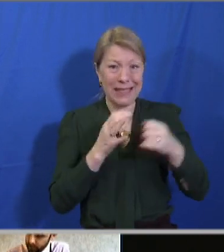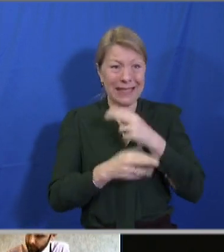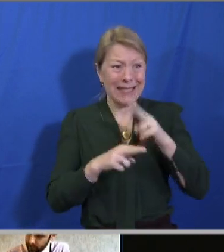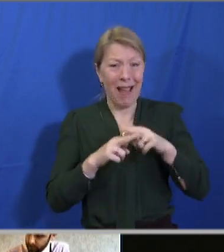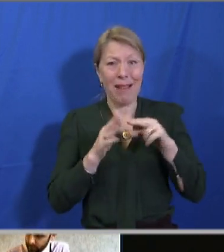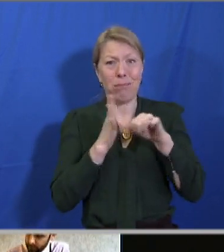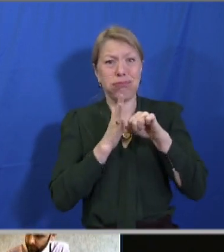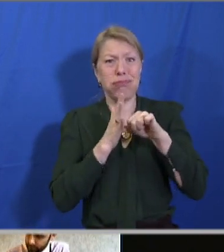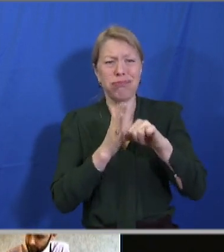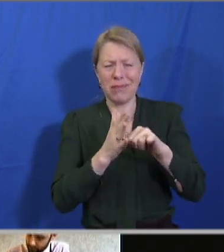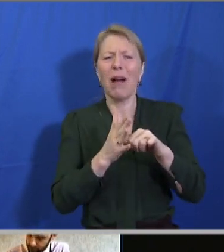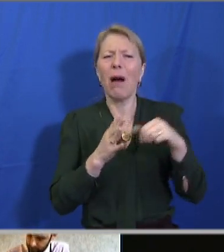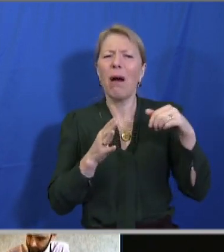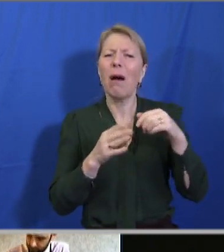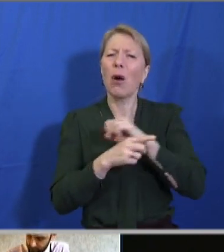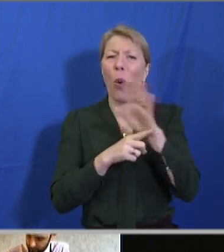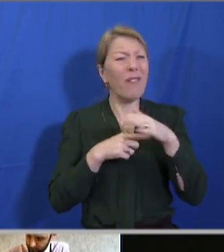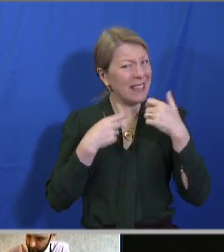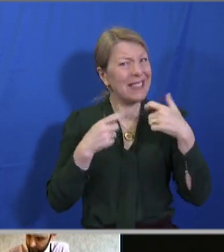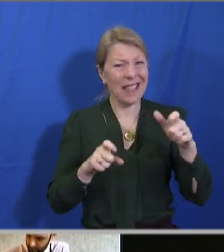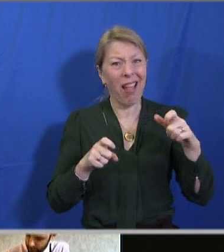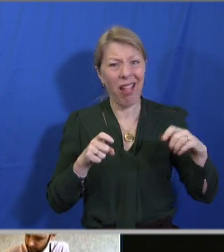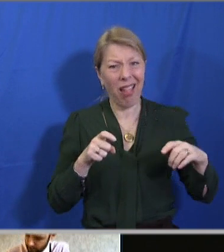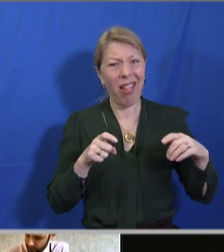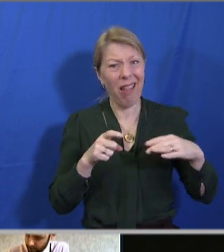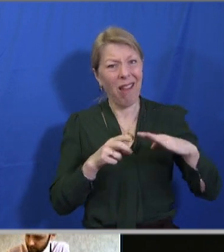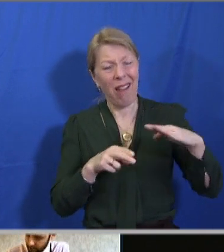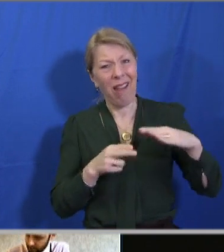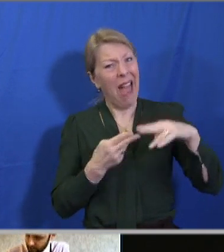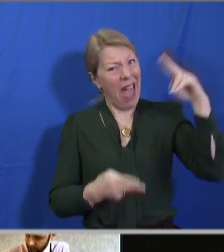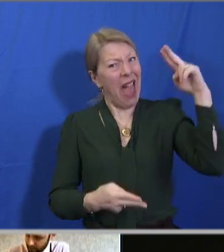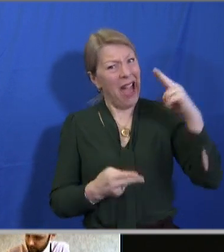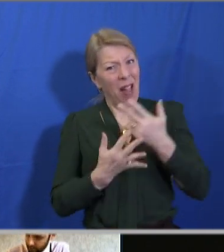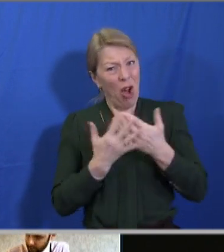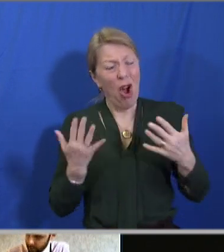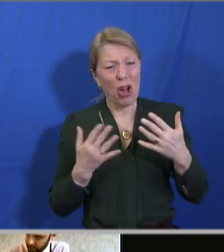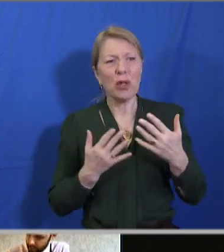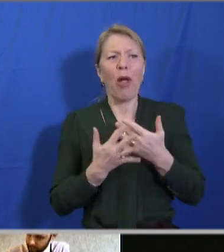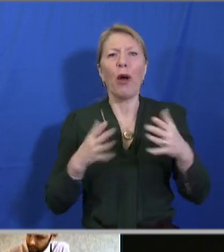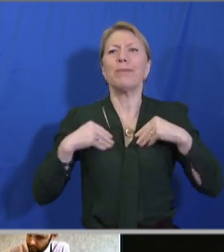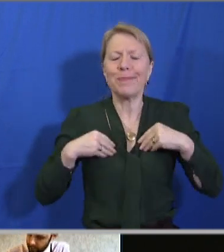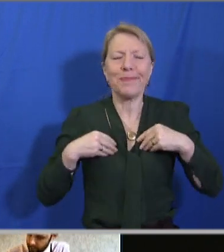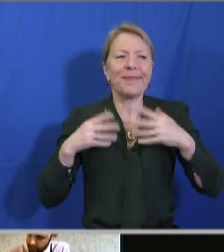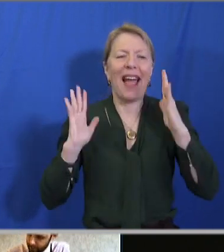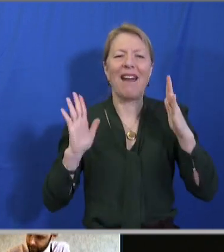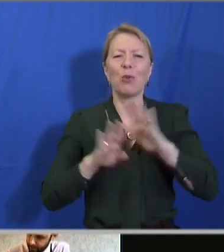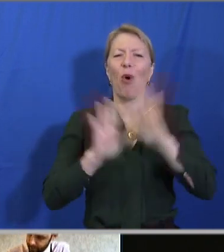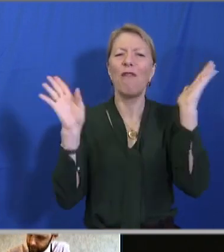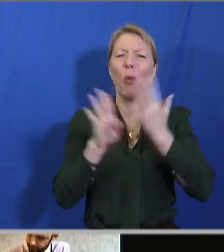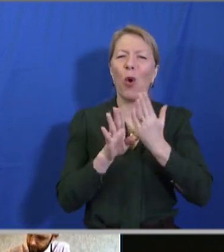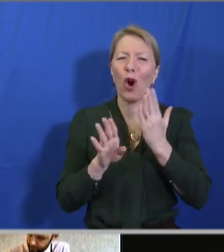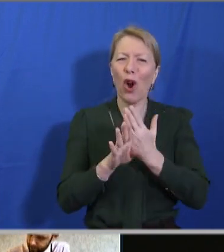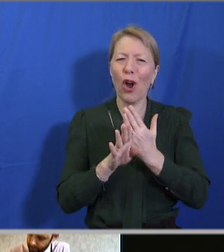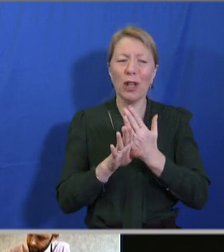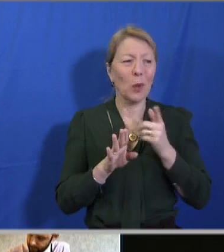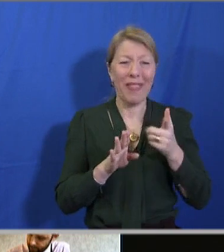cases still means that a number of staff are off sick or isolating. But there's no doubt that the number of people awaiting access to